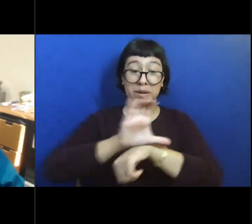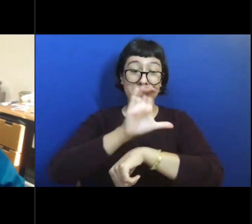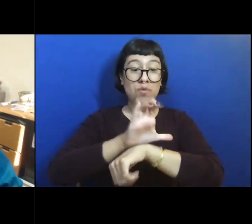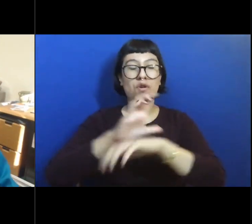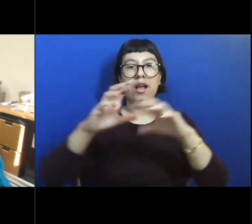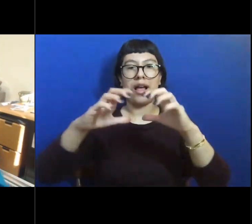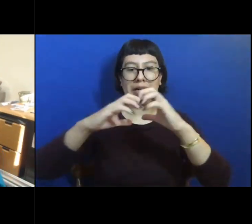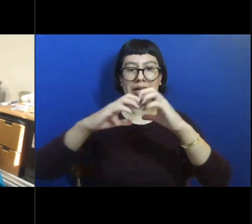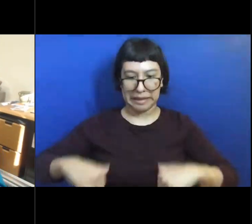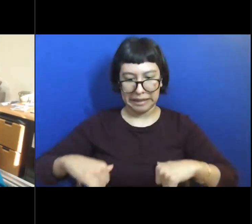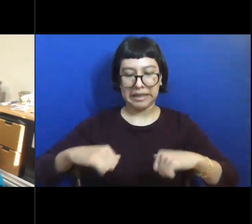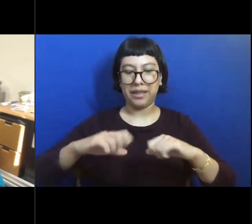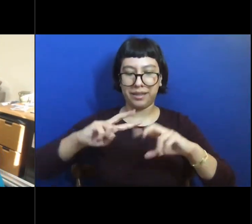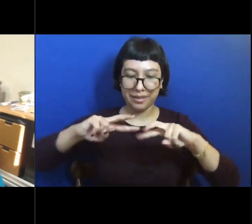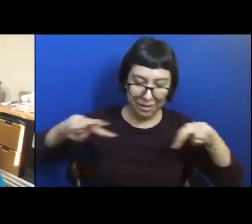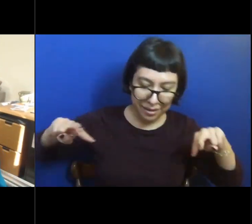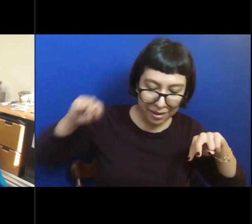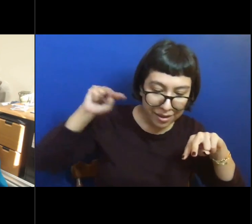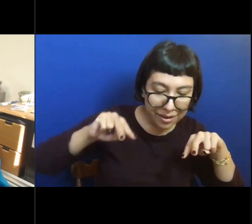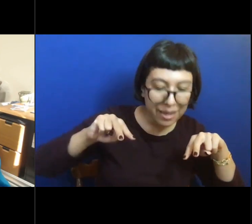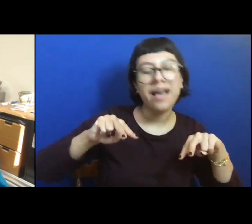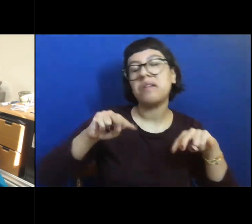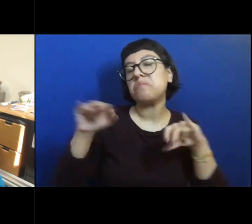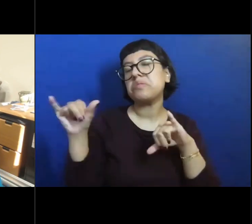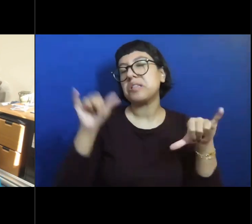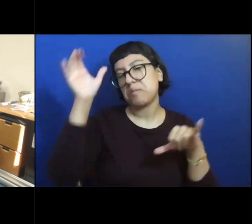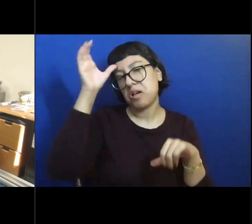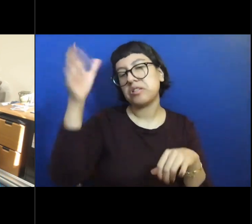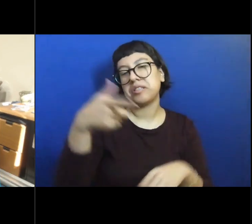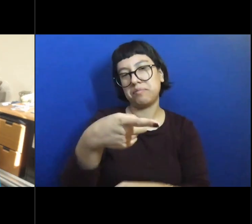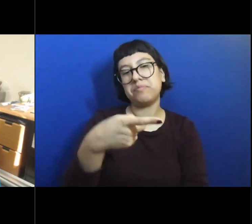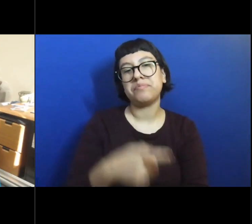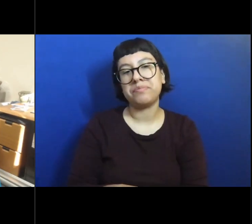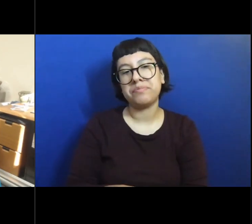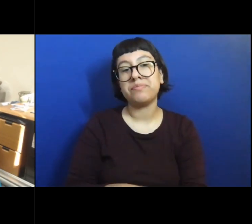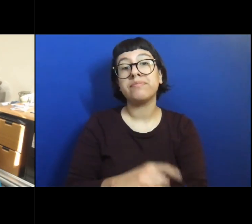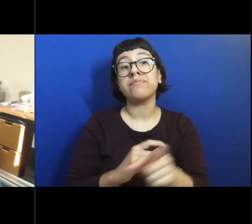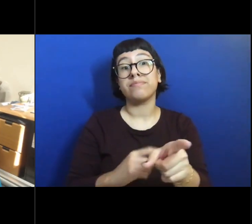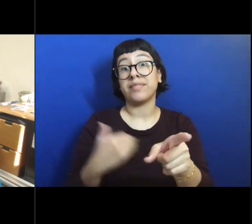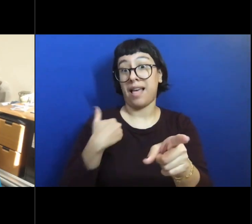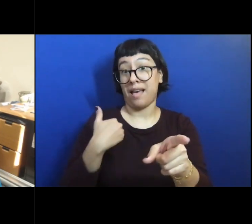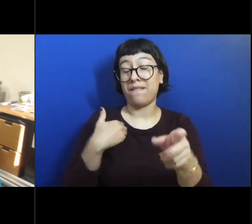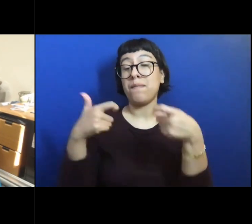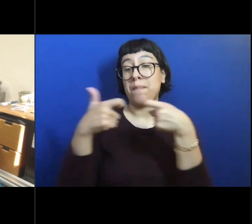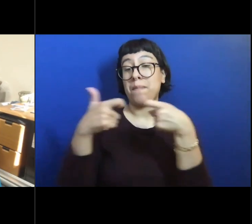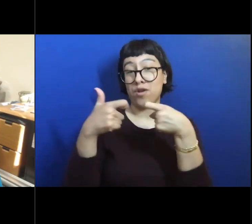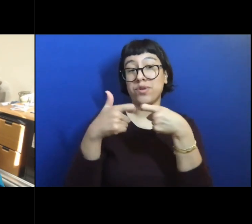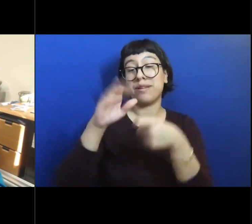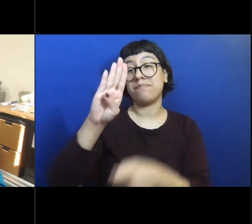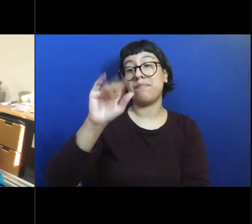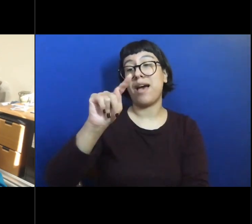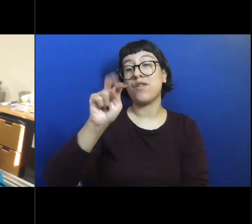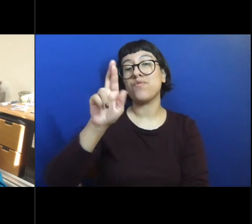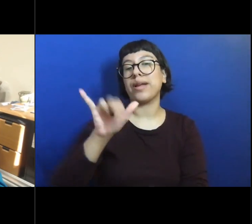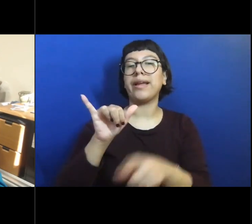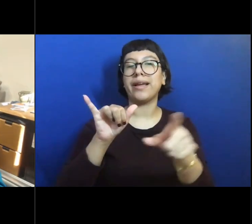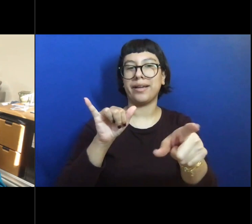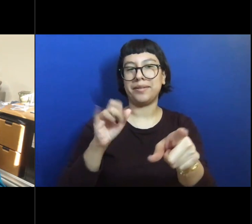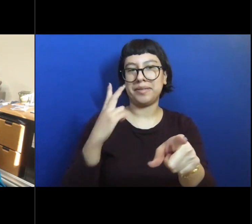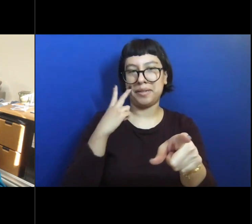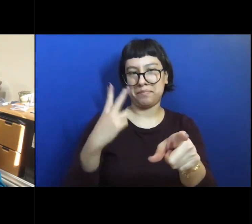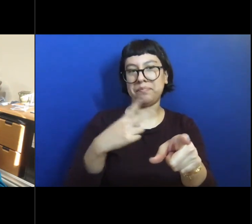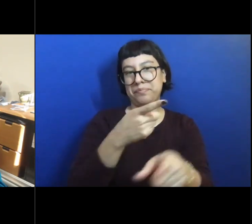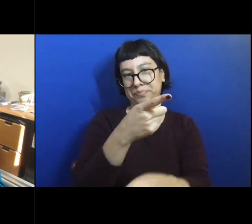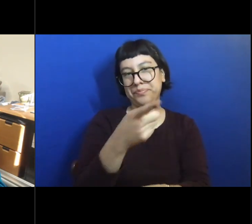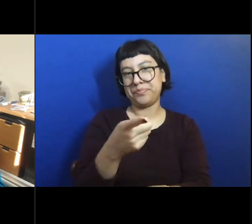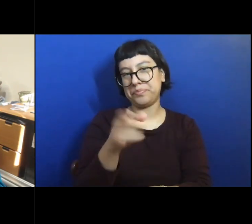that. Now, if you notice, there's a battery plug here. So something has to power. Let me pull this out. Just like a little 9-volt, like you would typically see